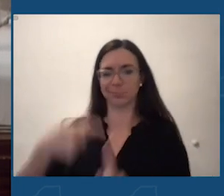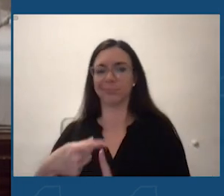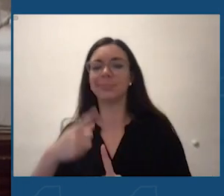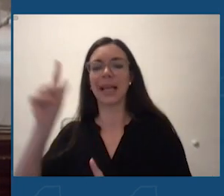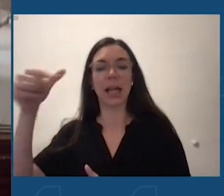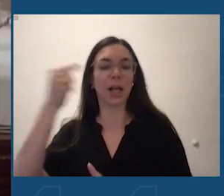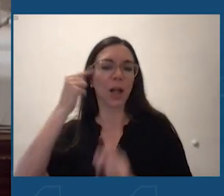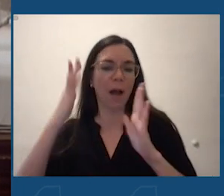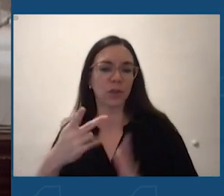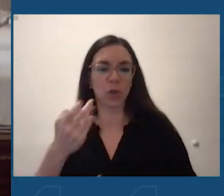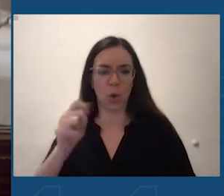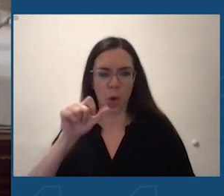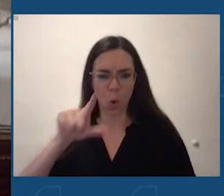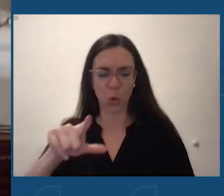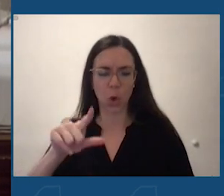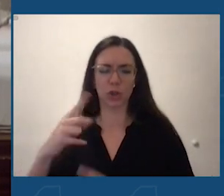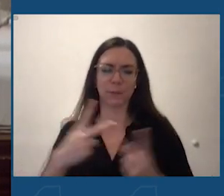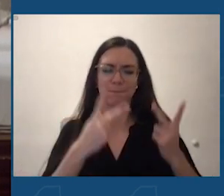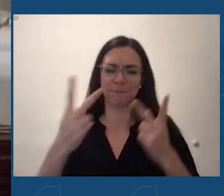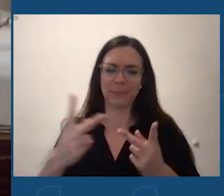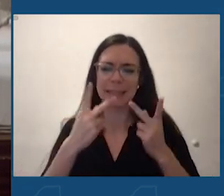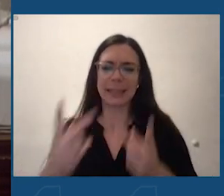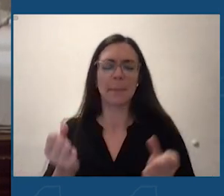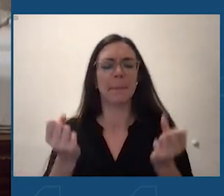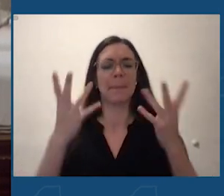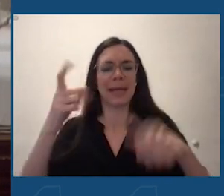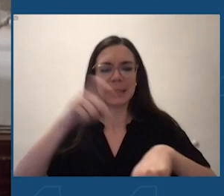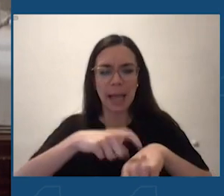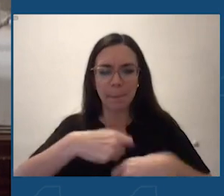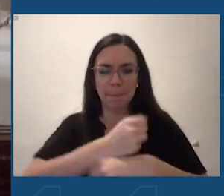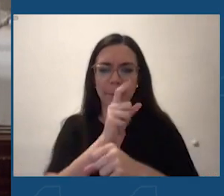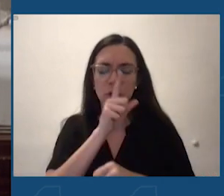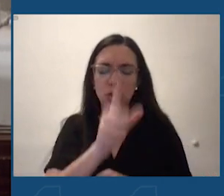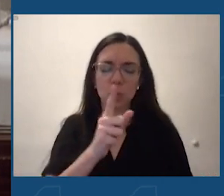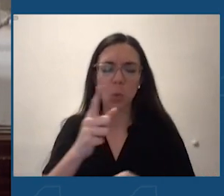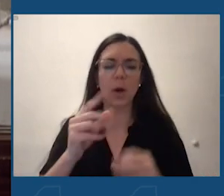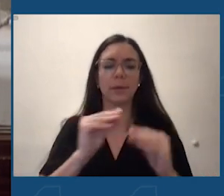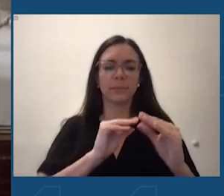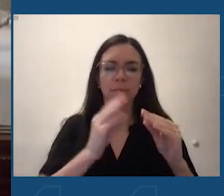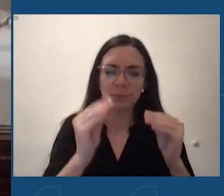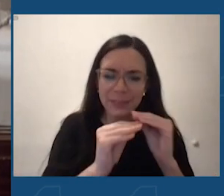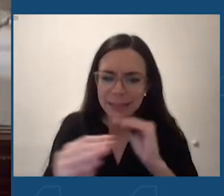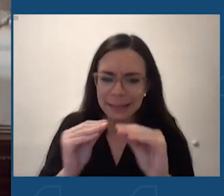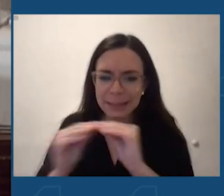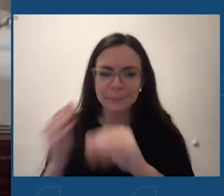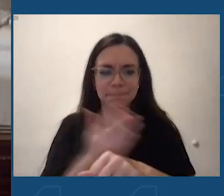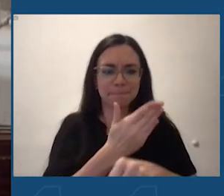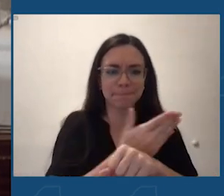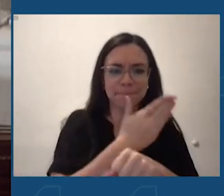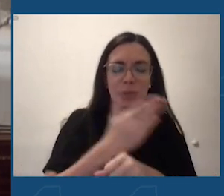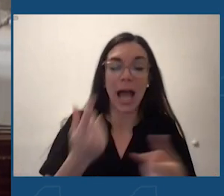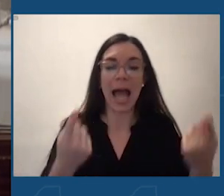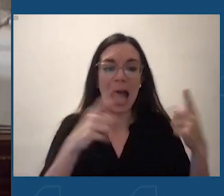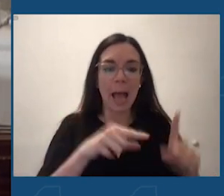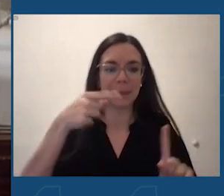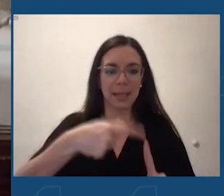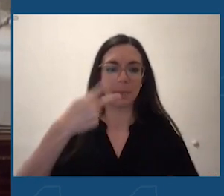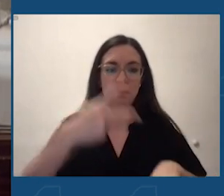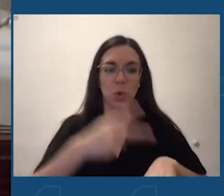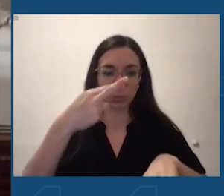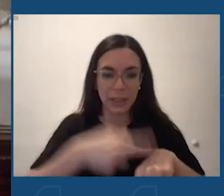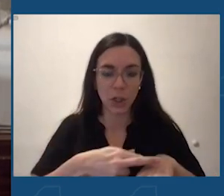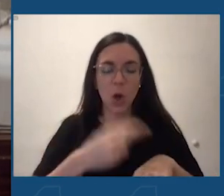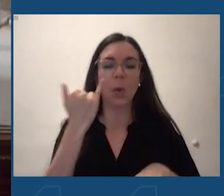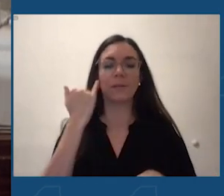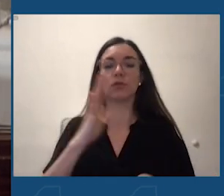the reconstruction is happening, offered resources from the state, whether we're talking about trade or energy and the transformation of solar.